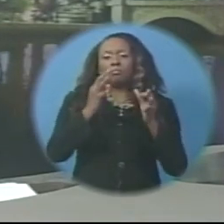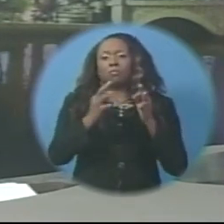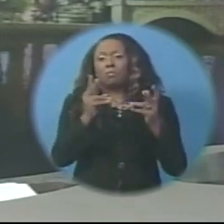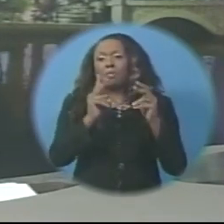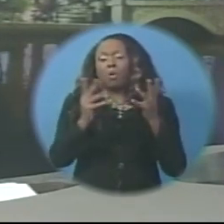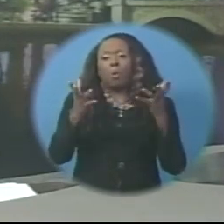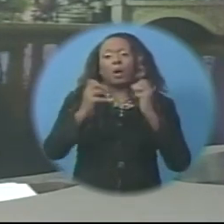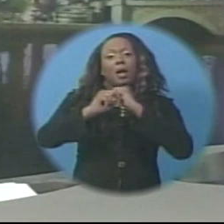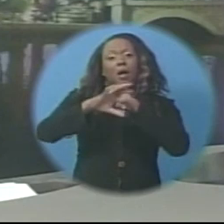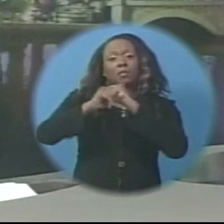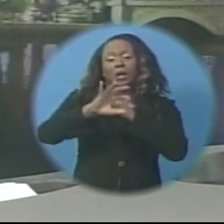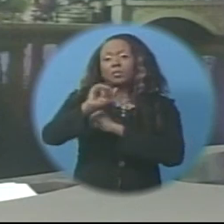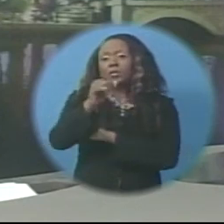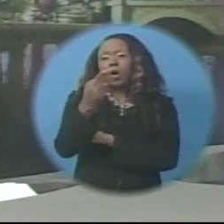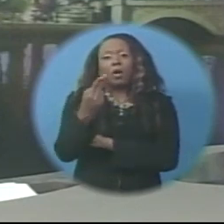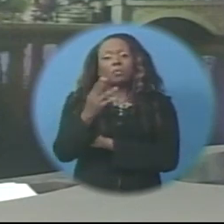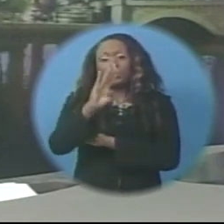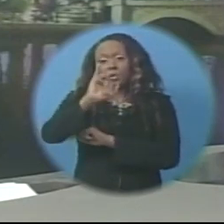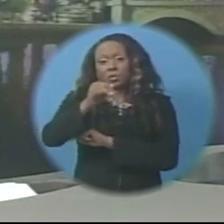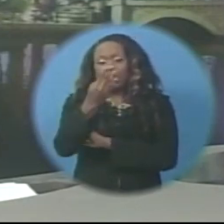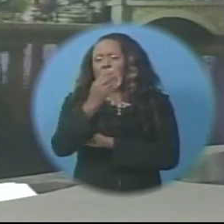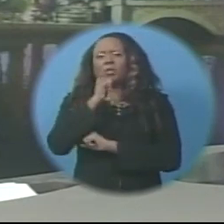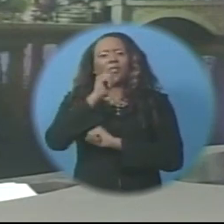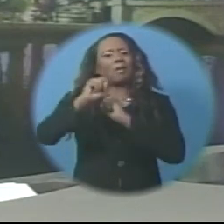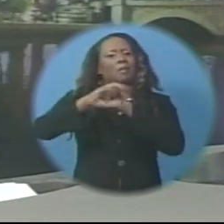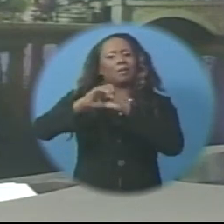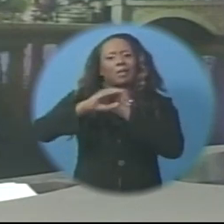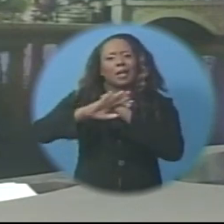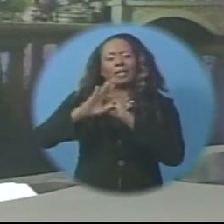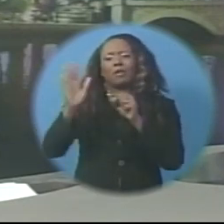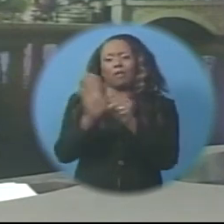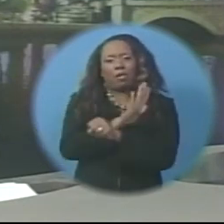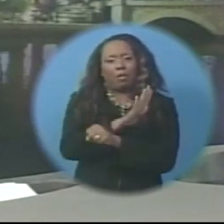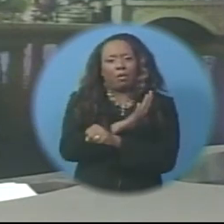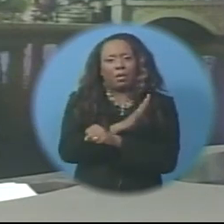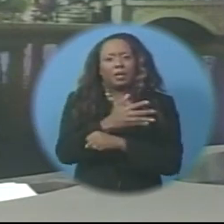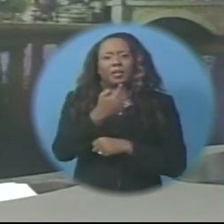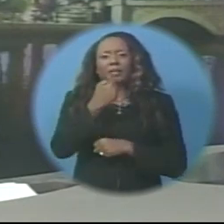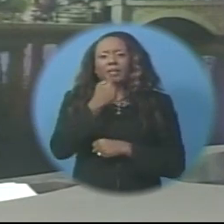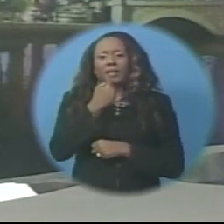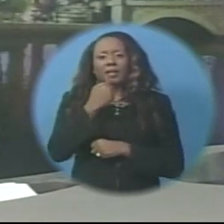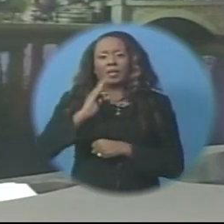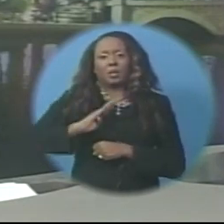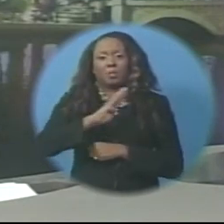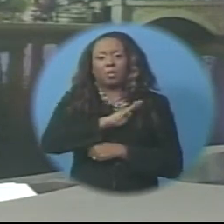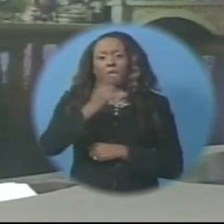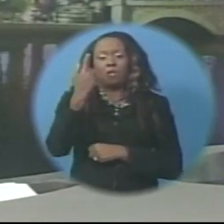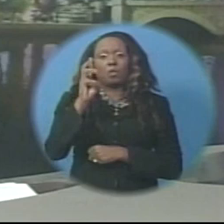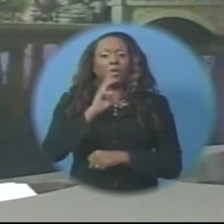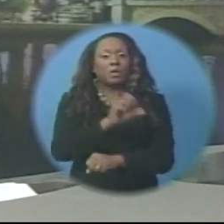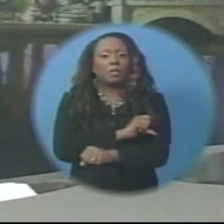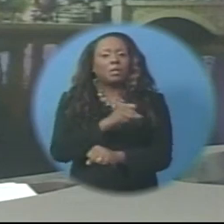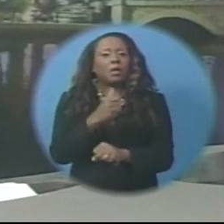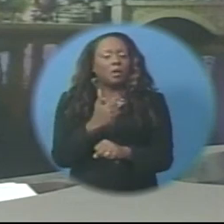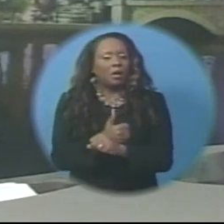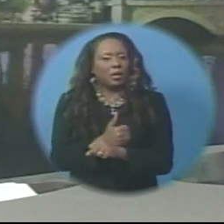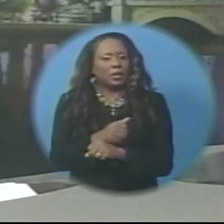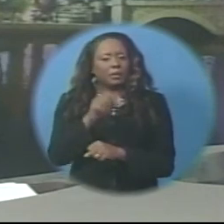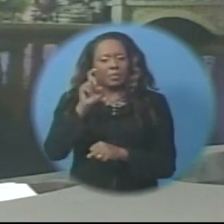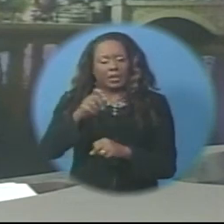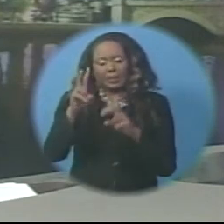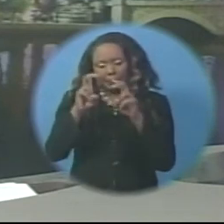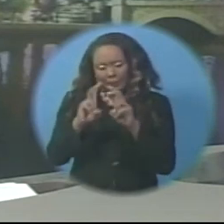unsuccessful before the public was made aware of the appointments. And according to her, the board of the BWA could also come under